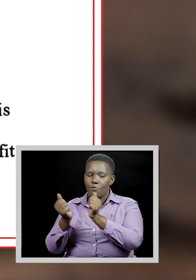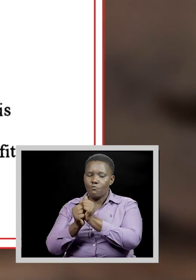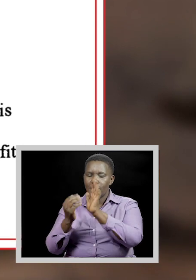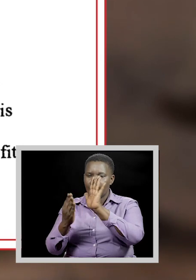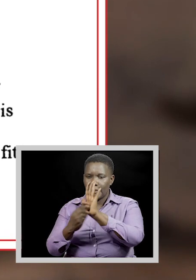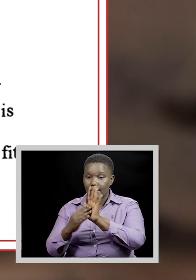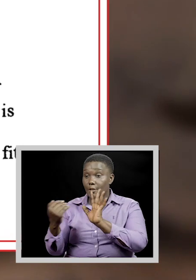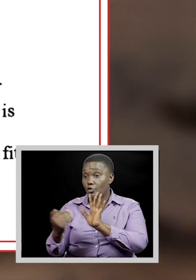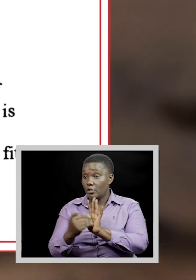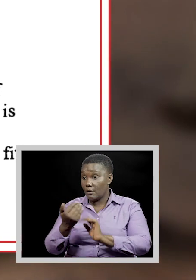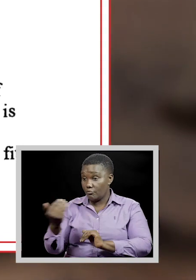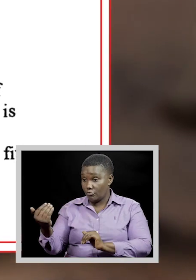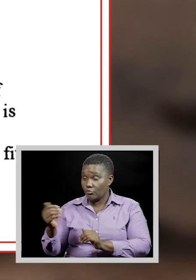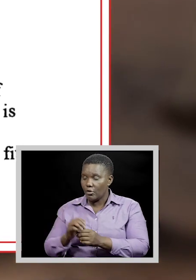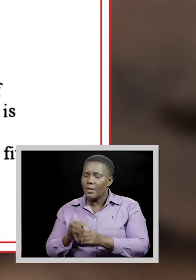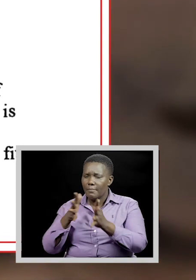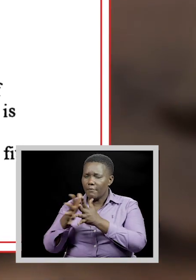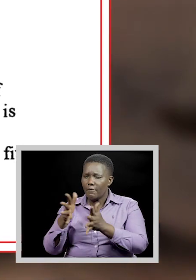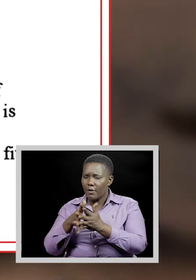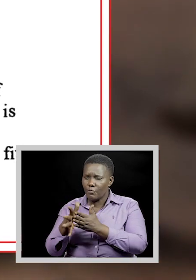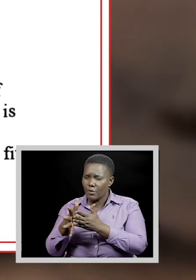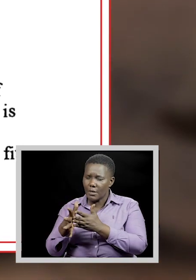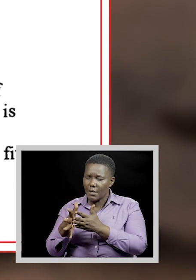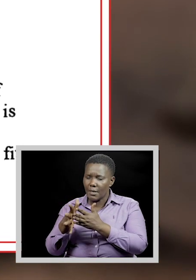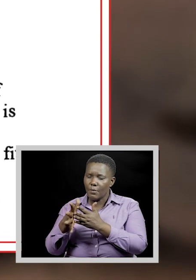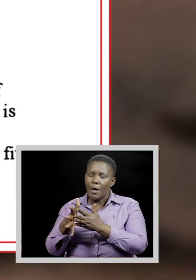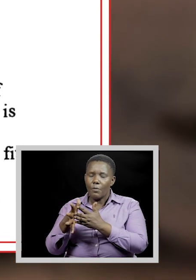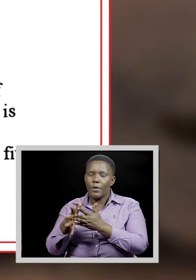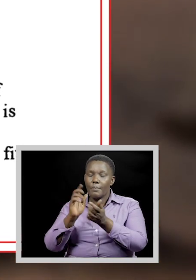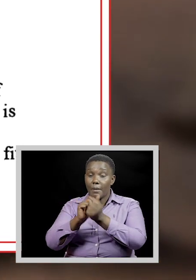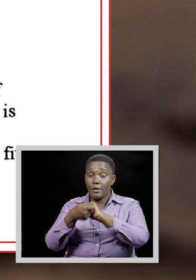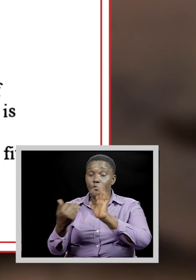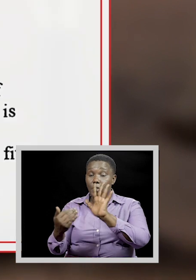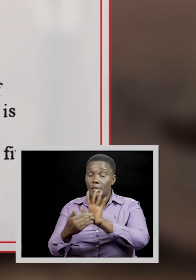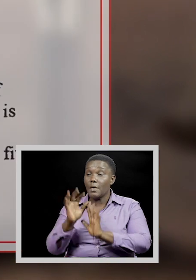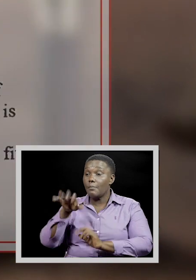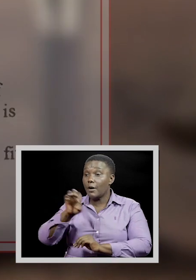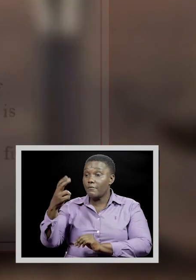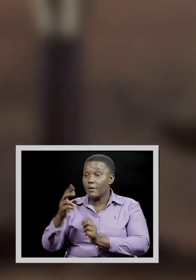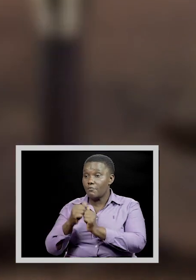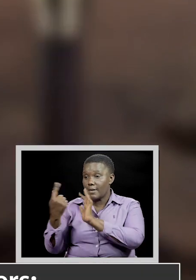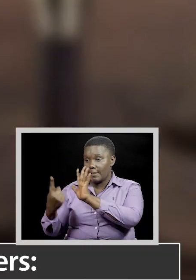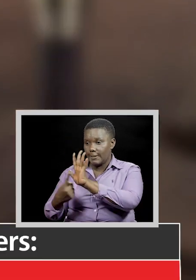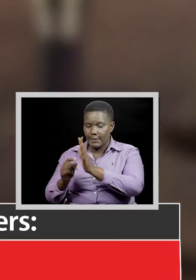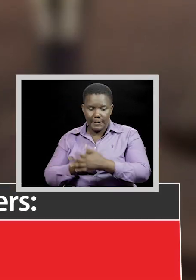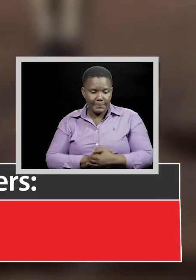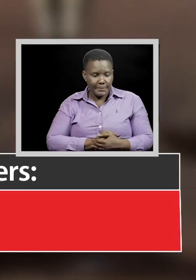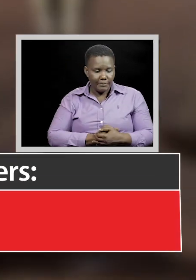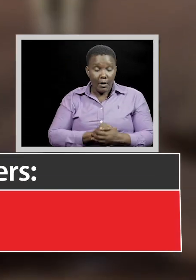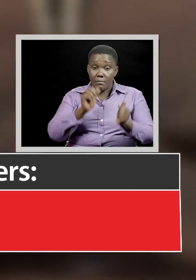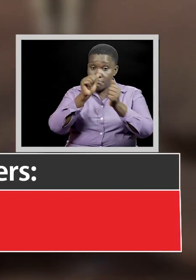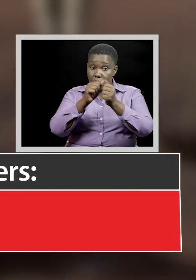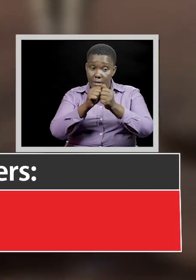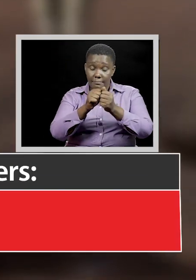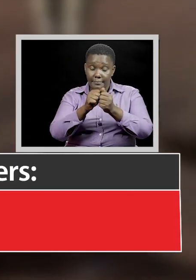of the Child Act, CEP 13, revised edition of 2019. The following